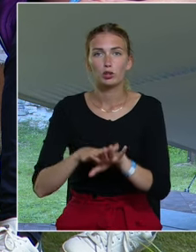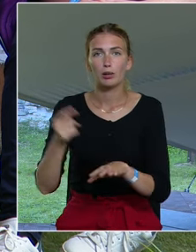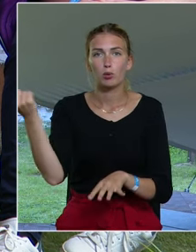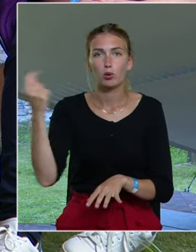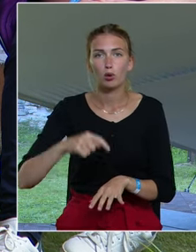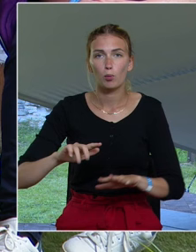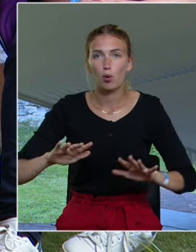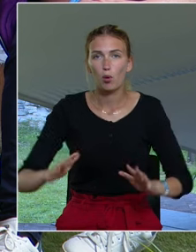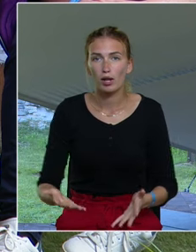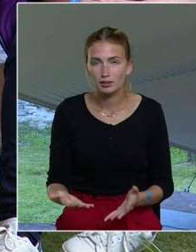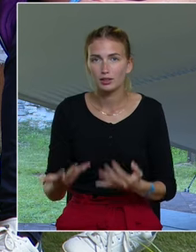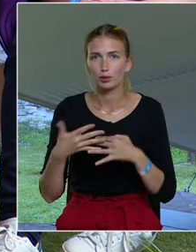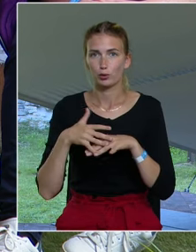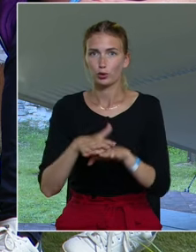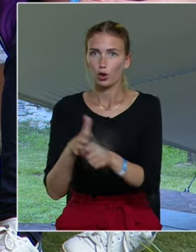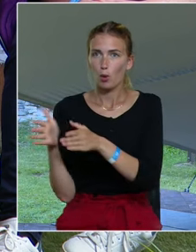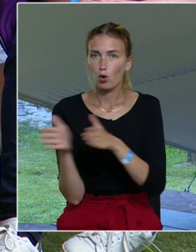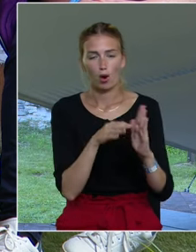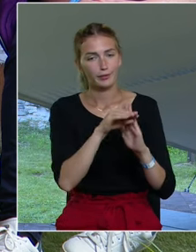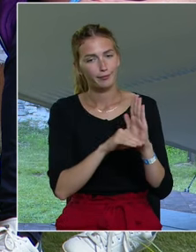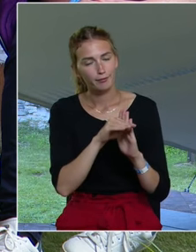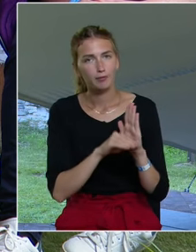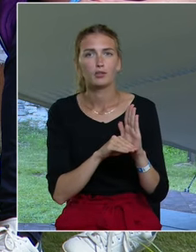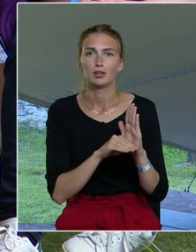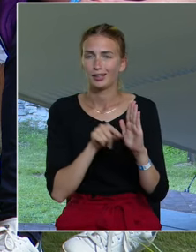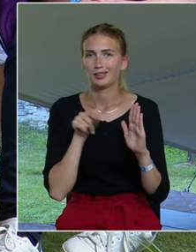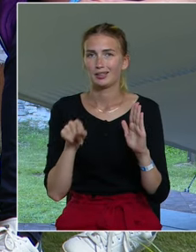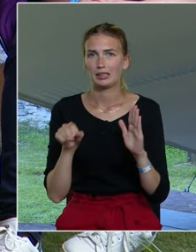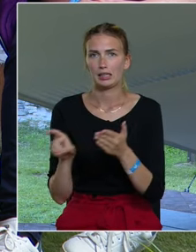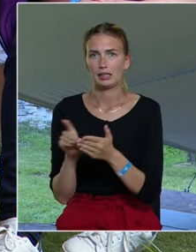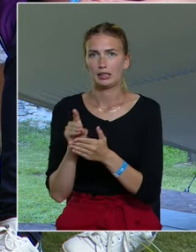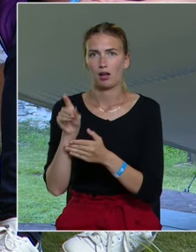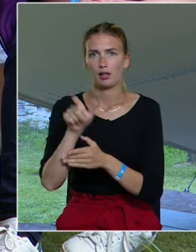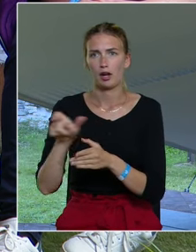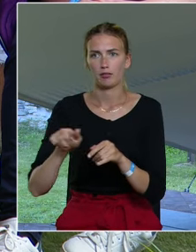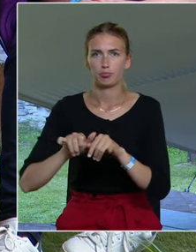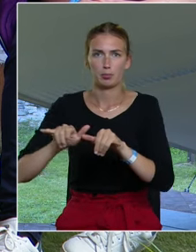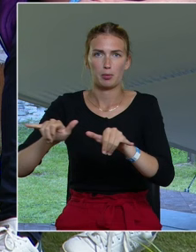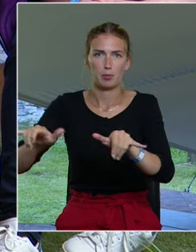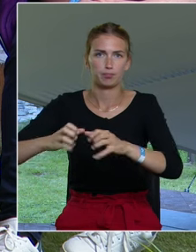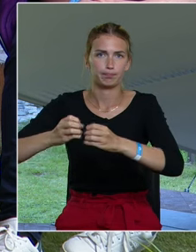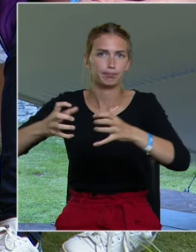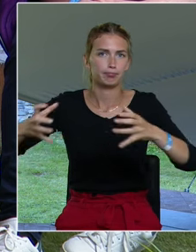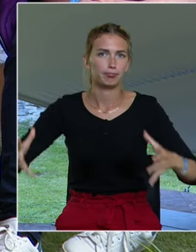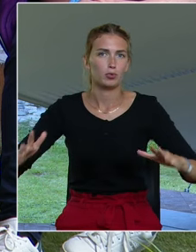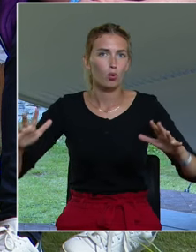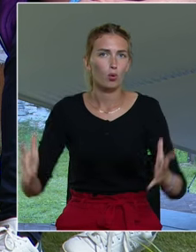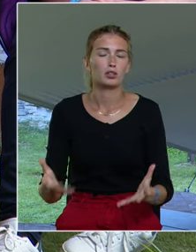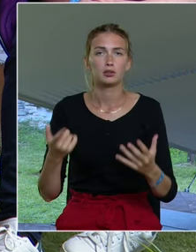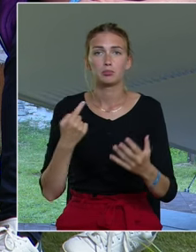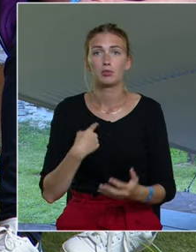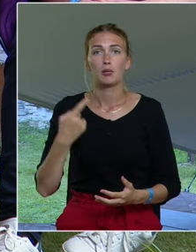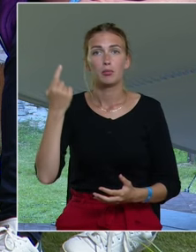that would be a lot for a lot of designers in the world. So lately I have been thinking that now there is